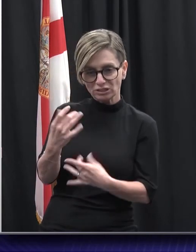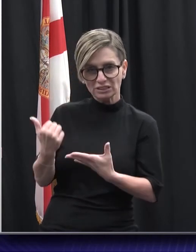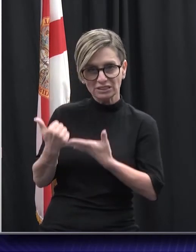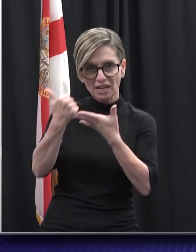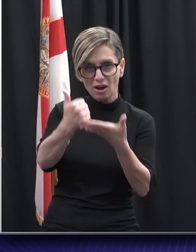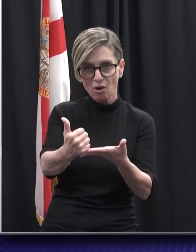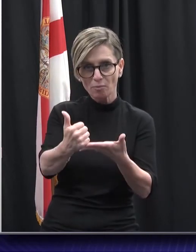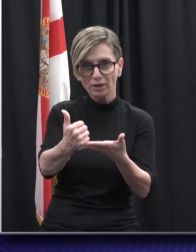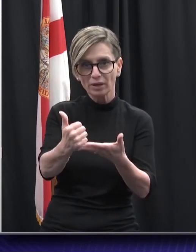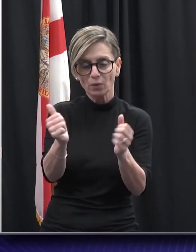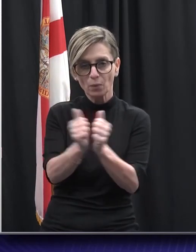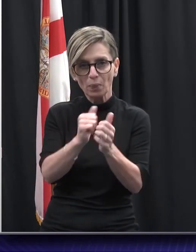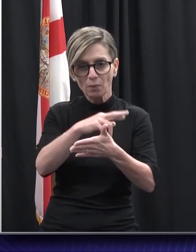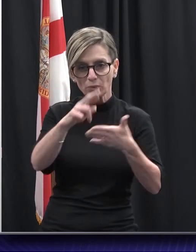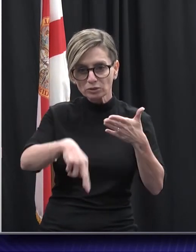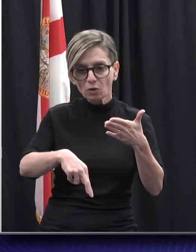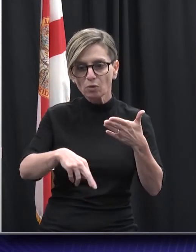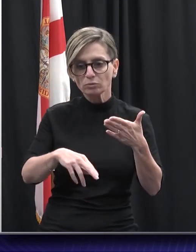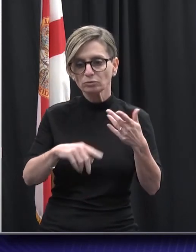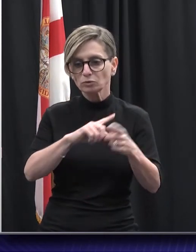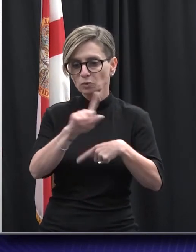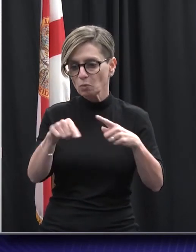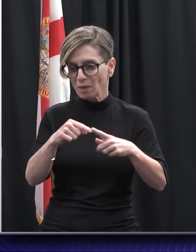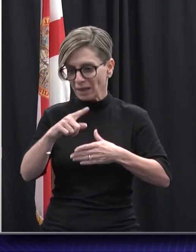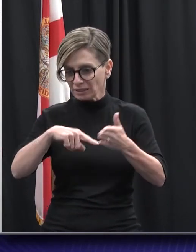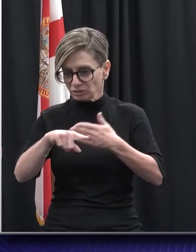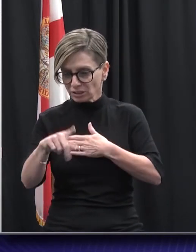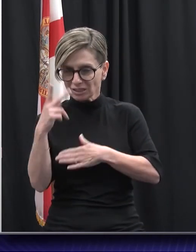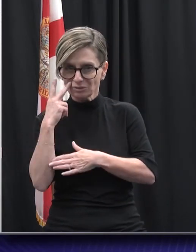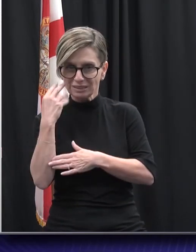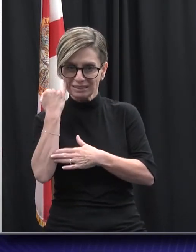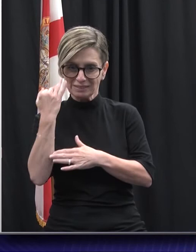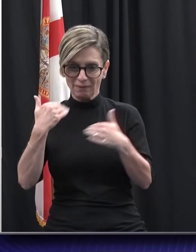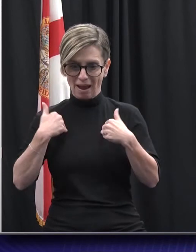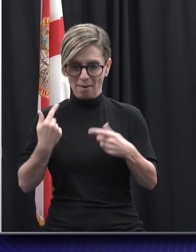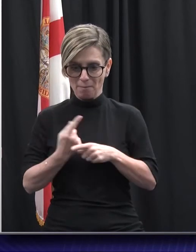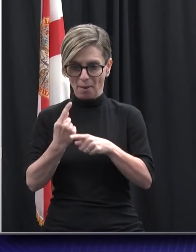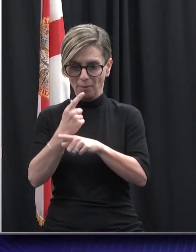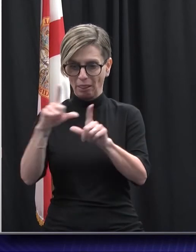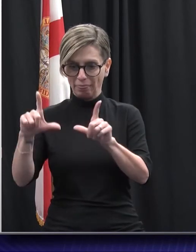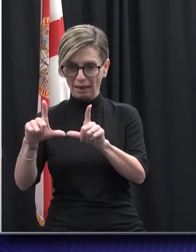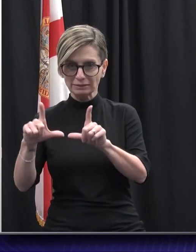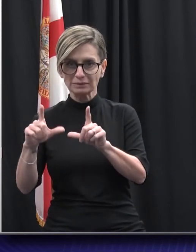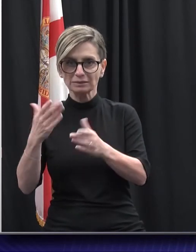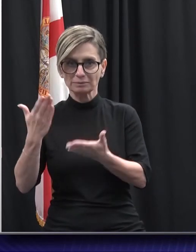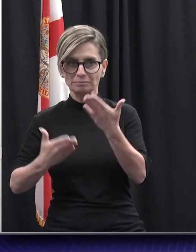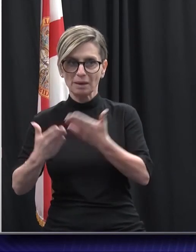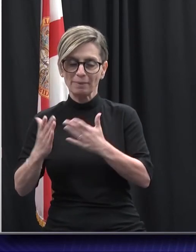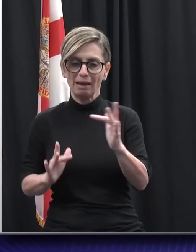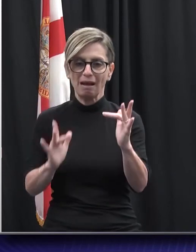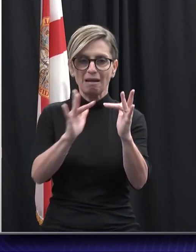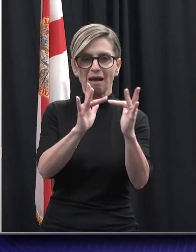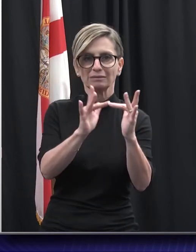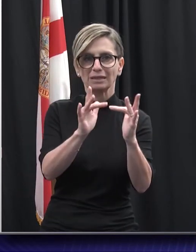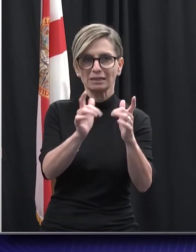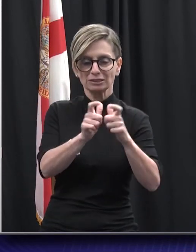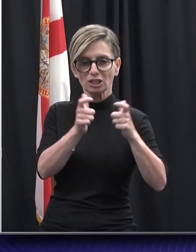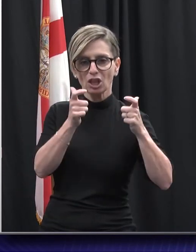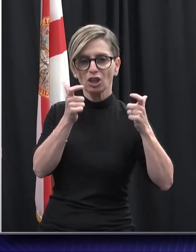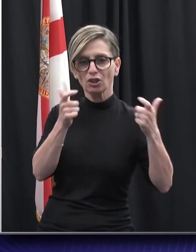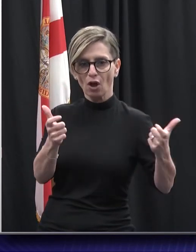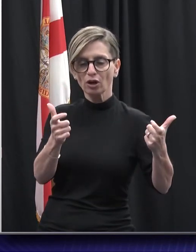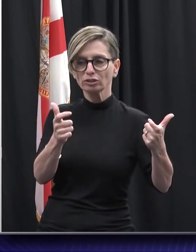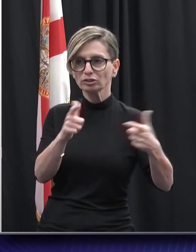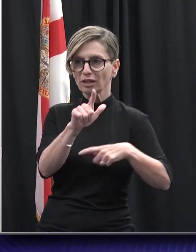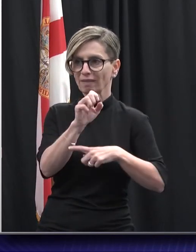that once they look at the proper licensure, that they can reach out to some of the larger medical institutions to see if they're willing